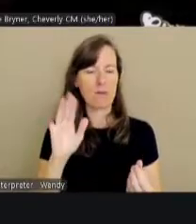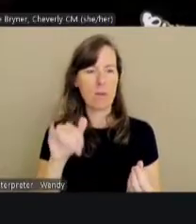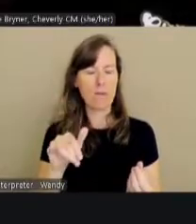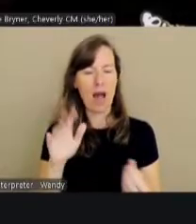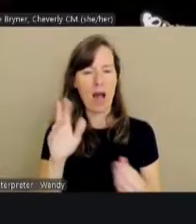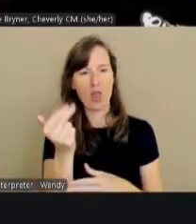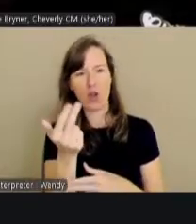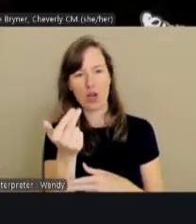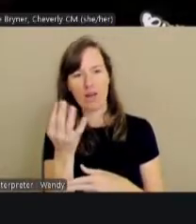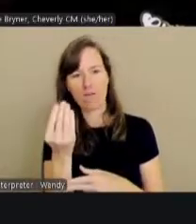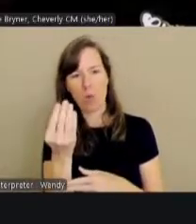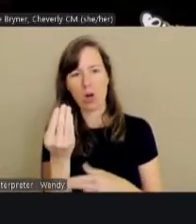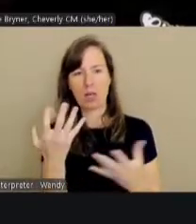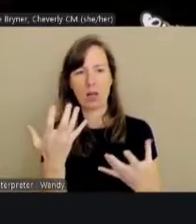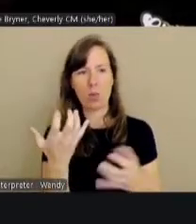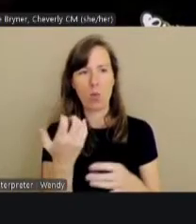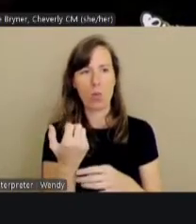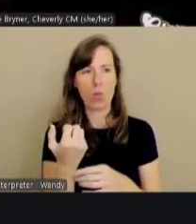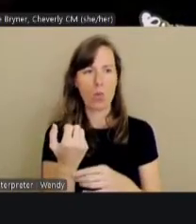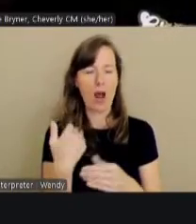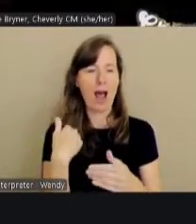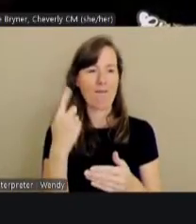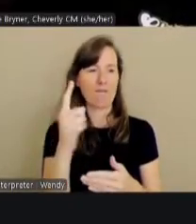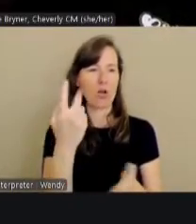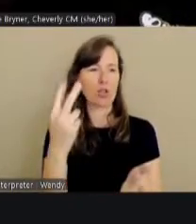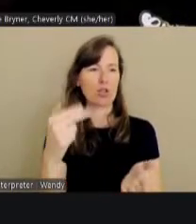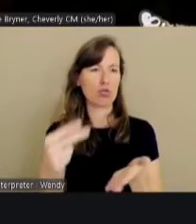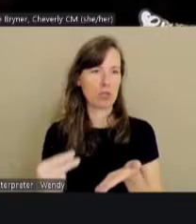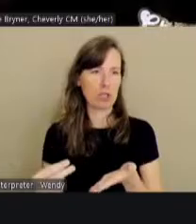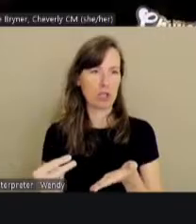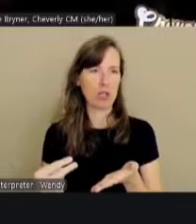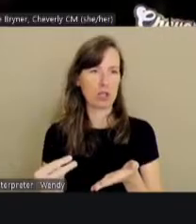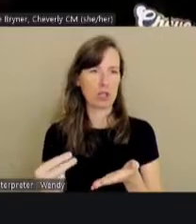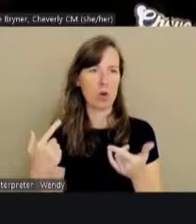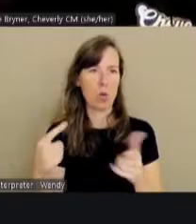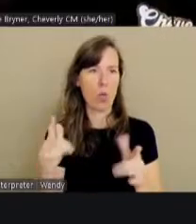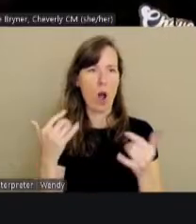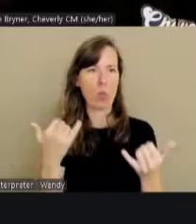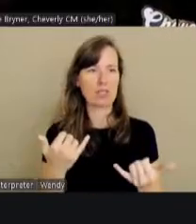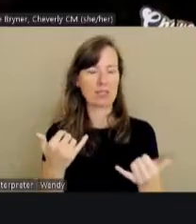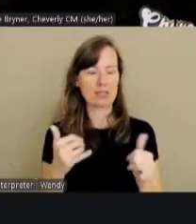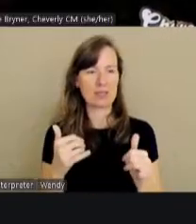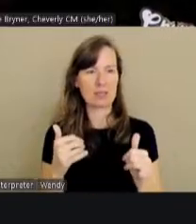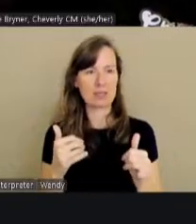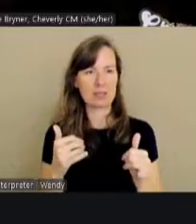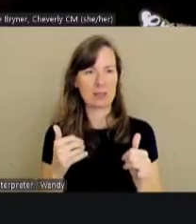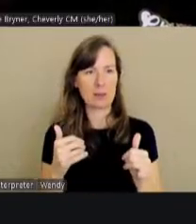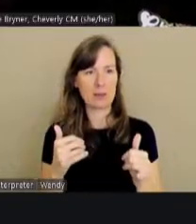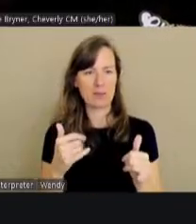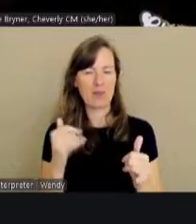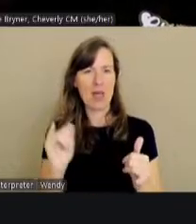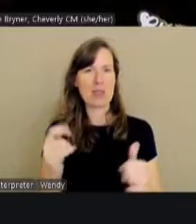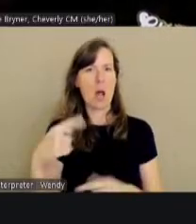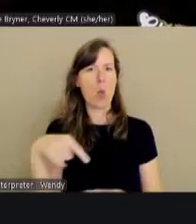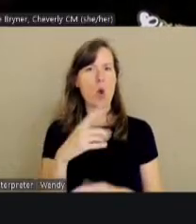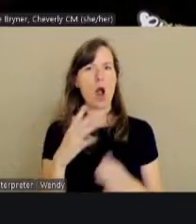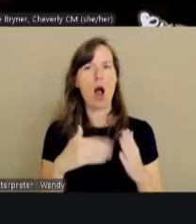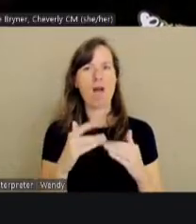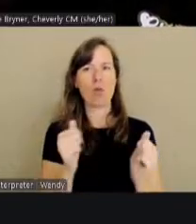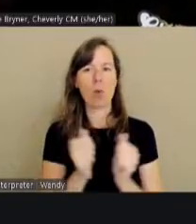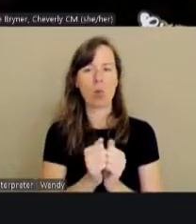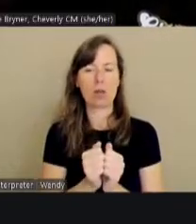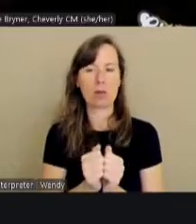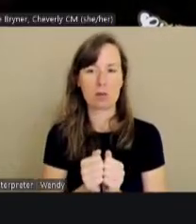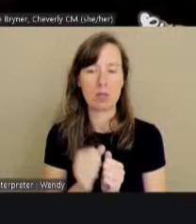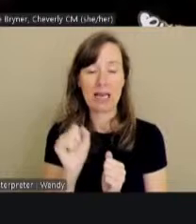14th. We want to have a first reader, and while we're still getting, that we're at least comfortable with, of course we can change our